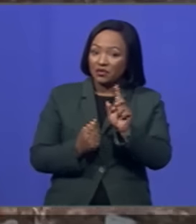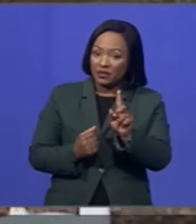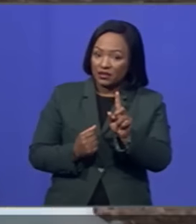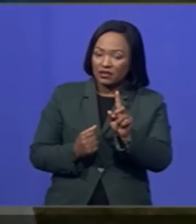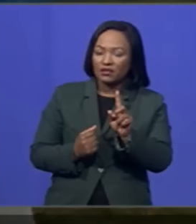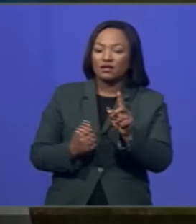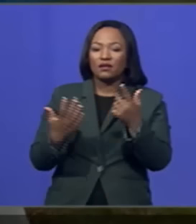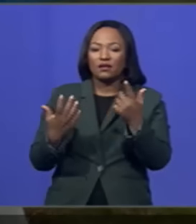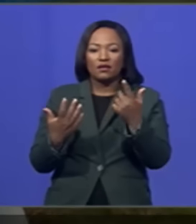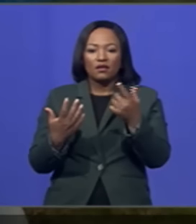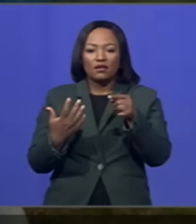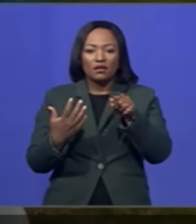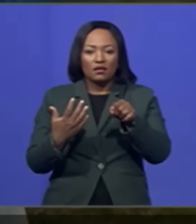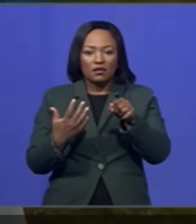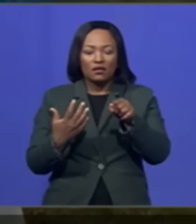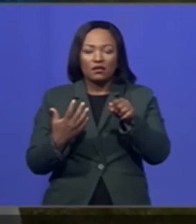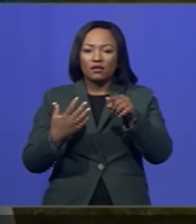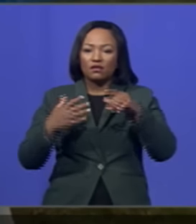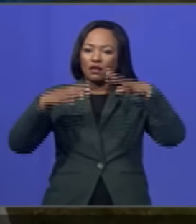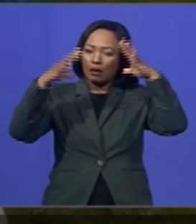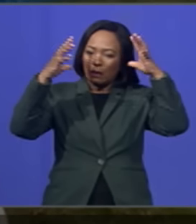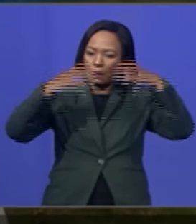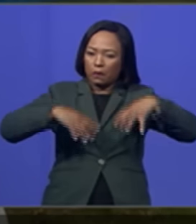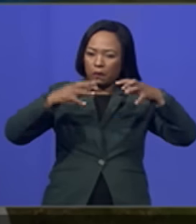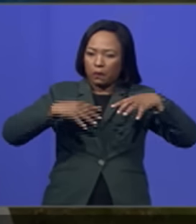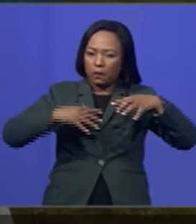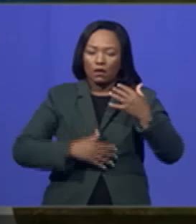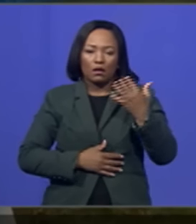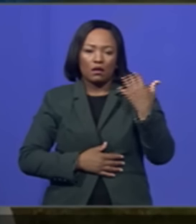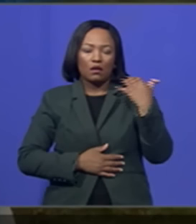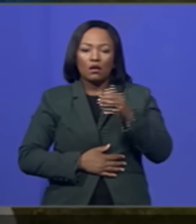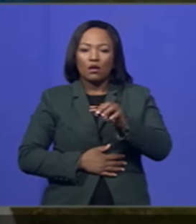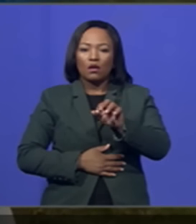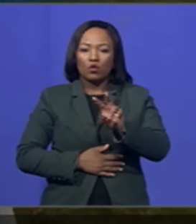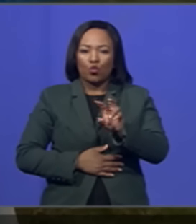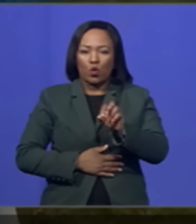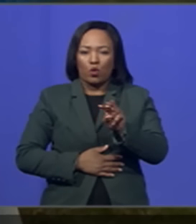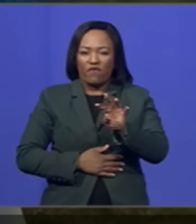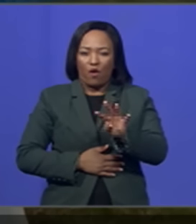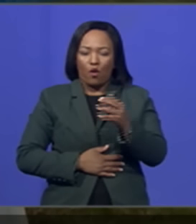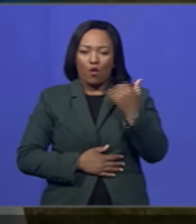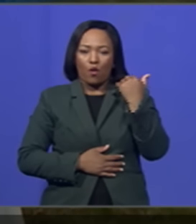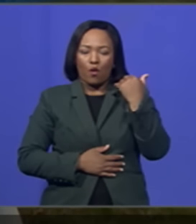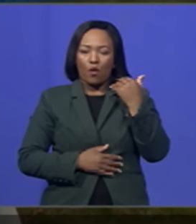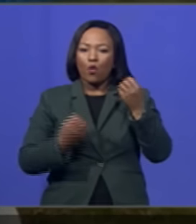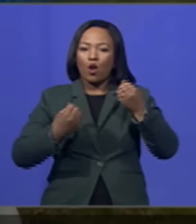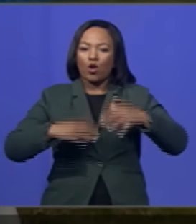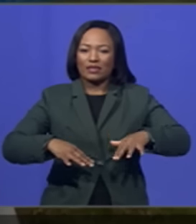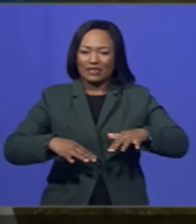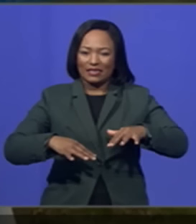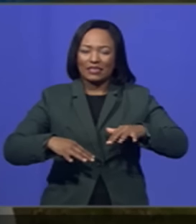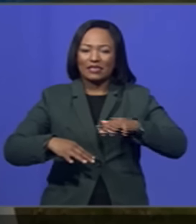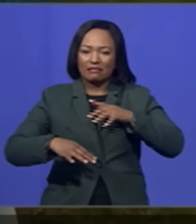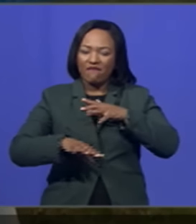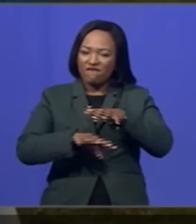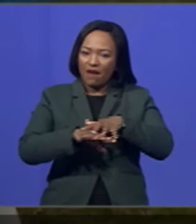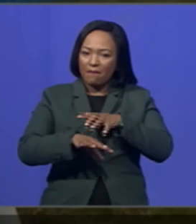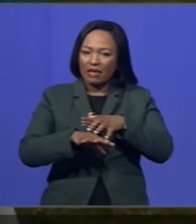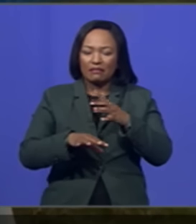it's the ones with the rains, because back in 2024 I lost most of my production to hailstorm. Then I had to